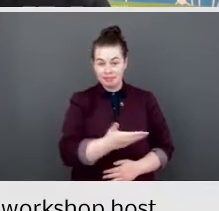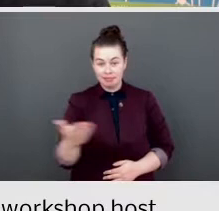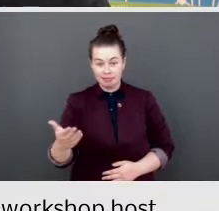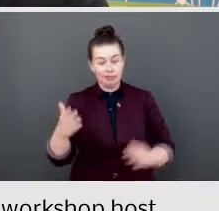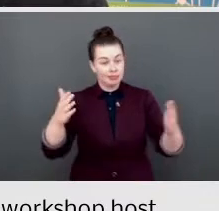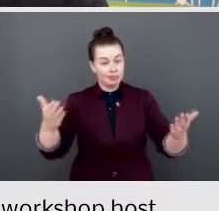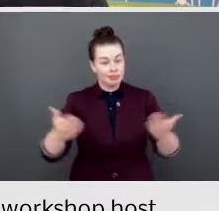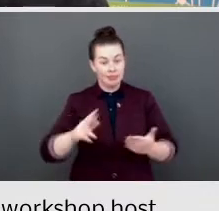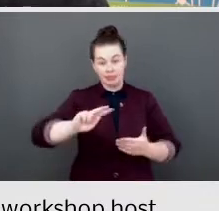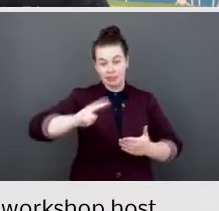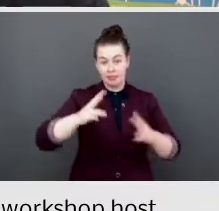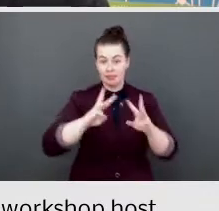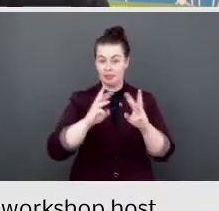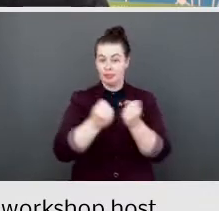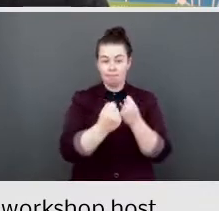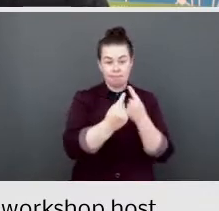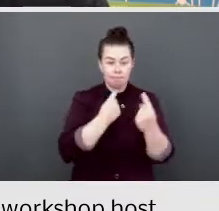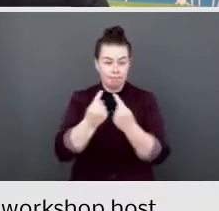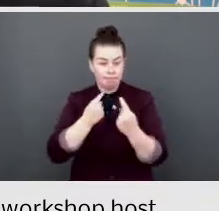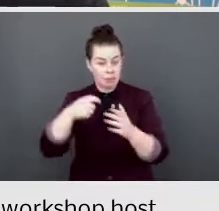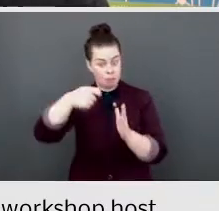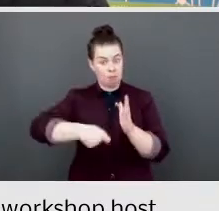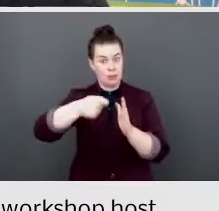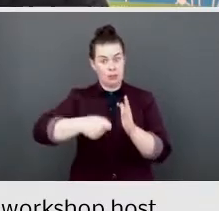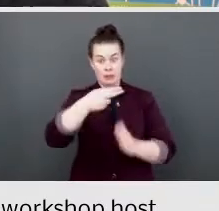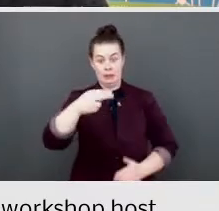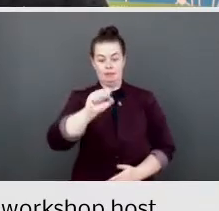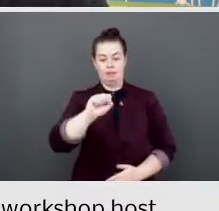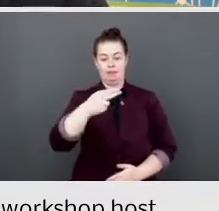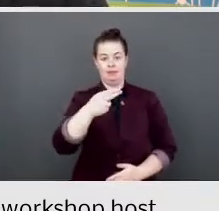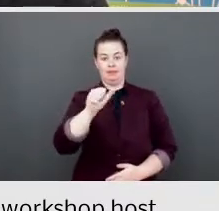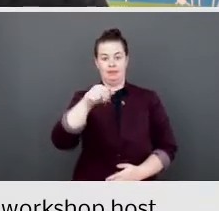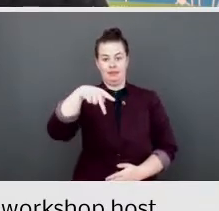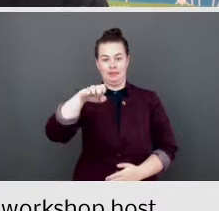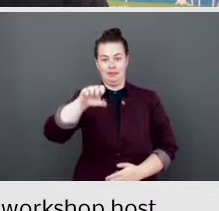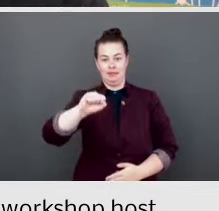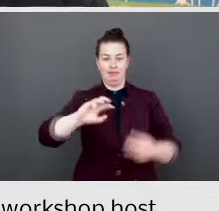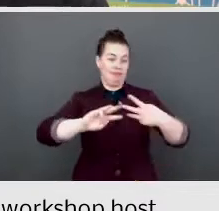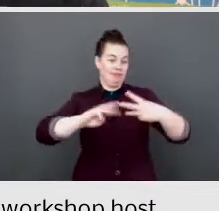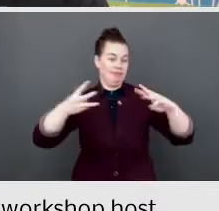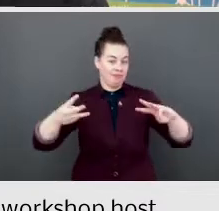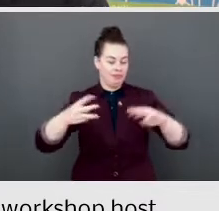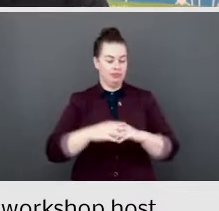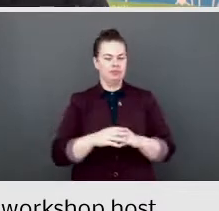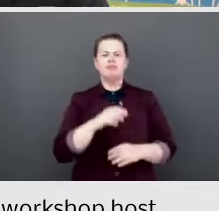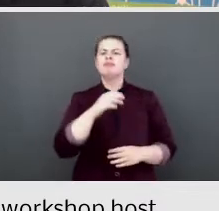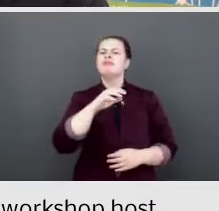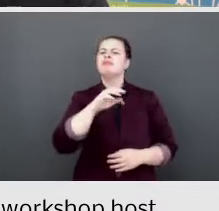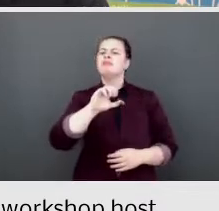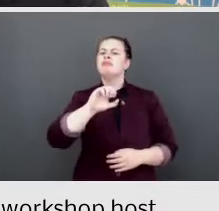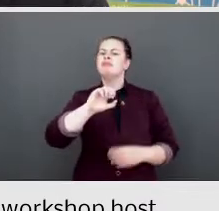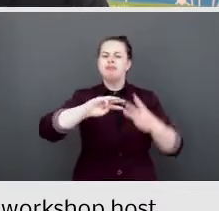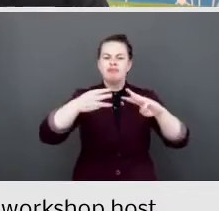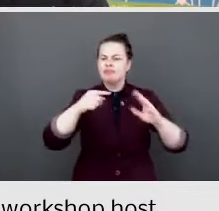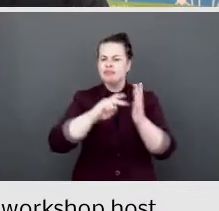Hello everyone and welcome to the second dialogue workshop of the Horizon 2020 project SHAPES. SHAPES stands